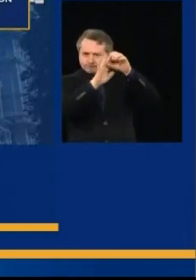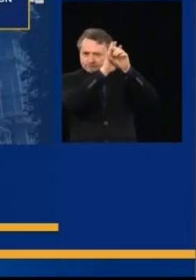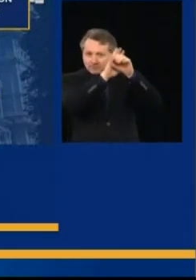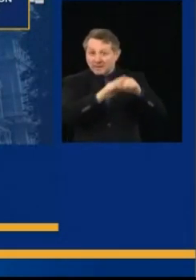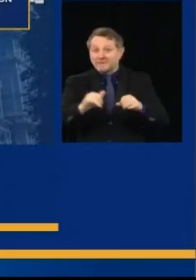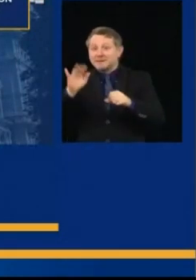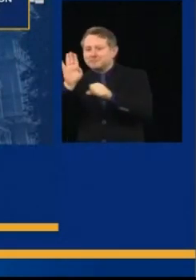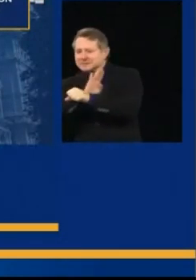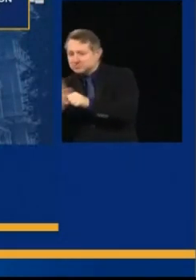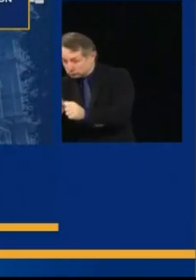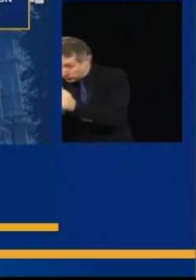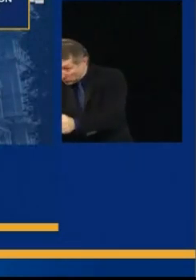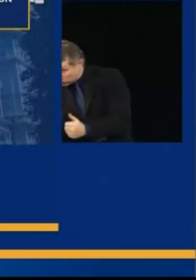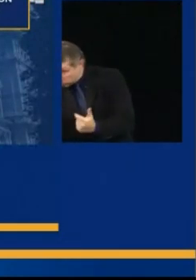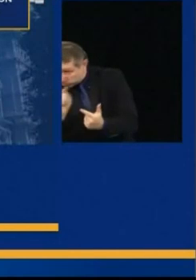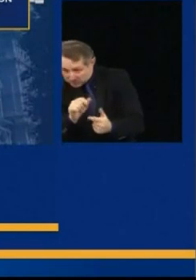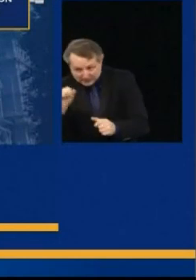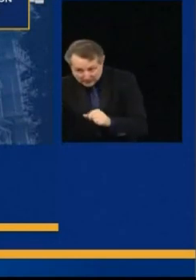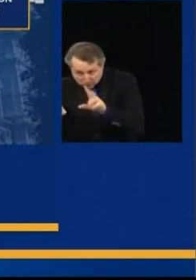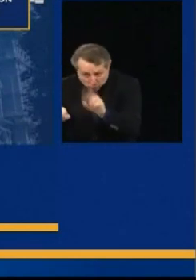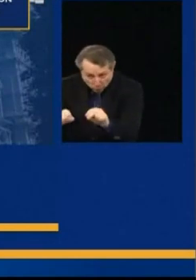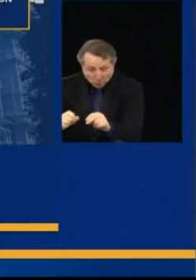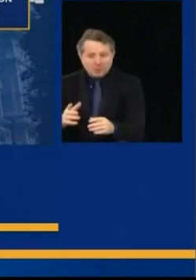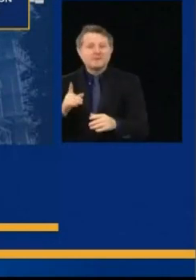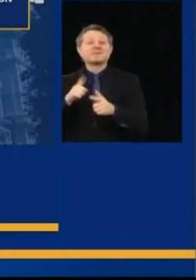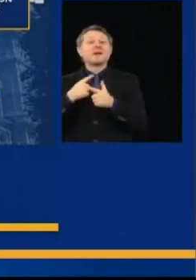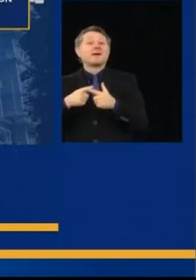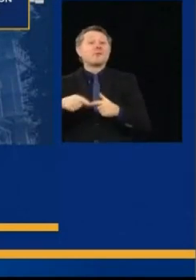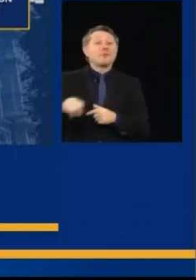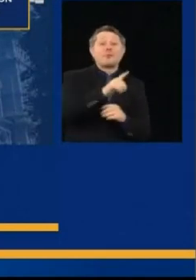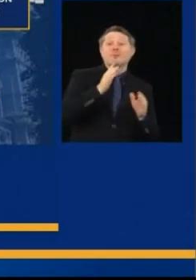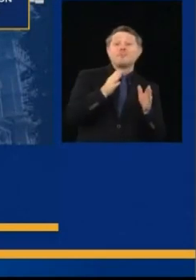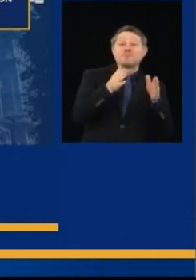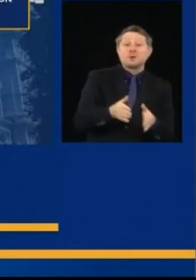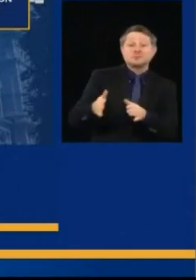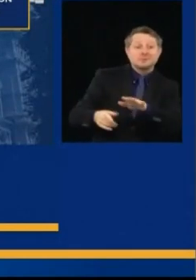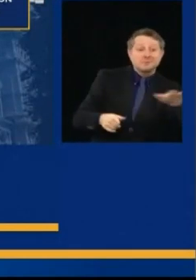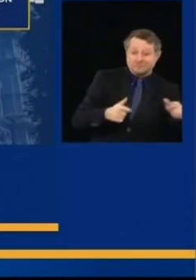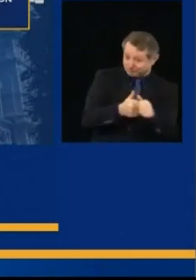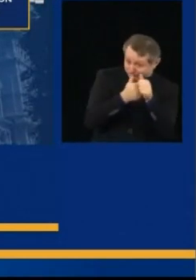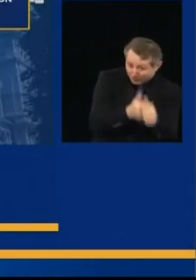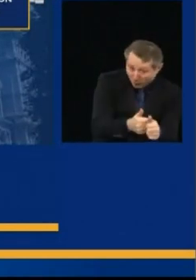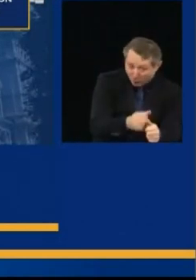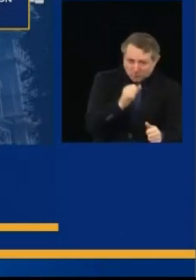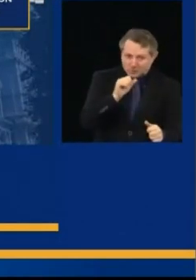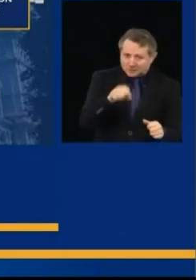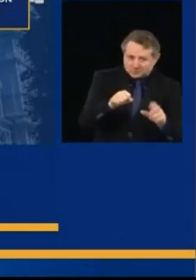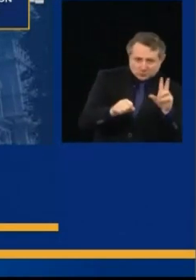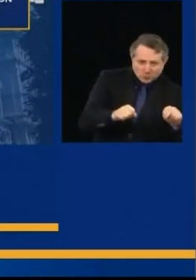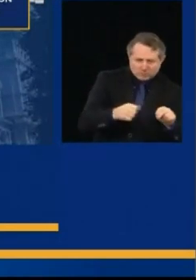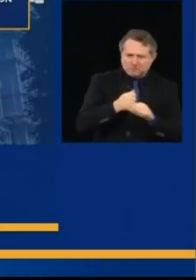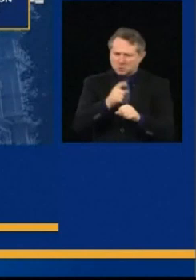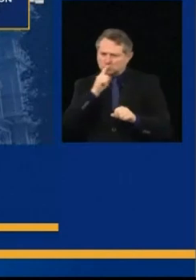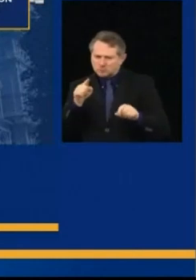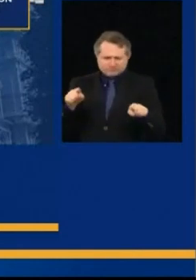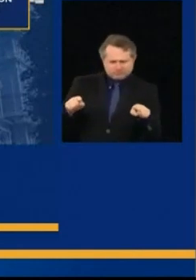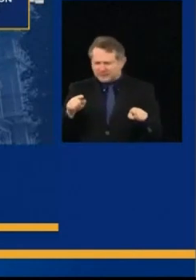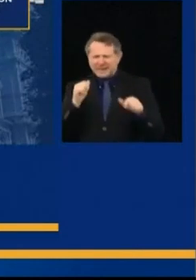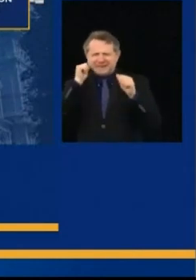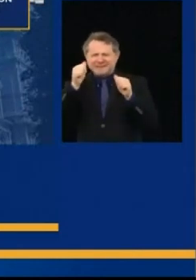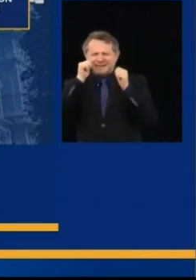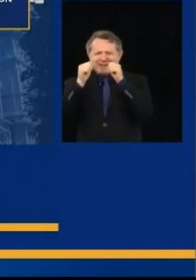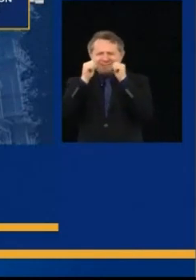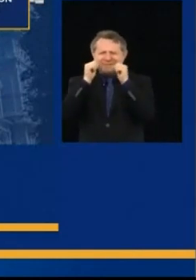sure people are complying. And watch it day to day, and you'll know if